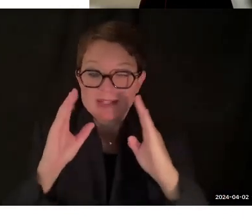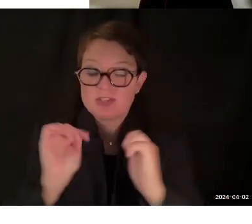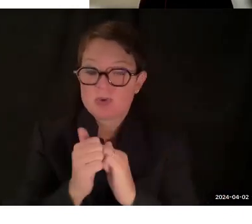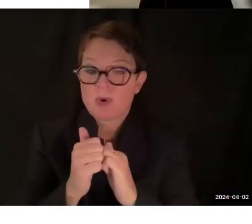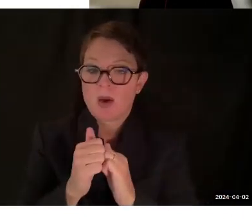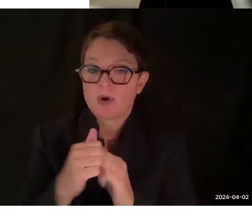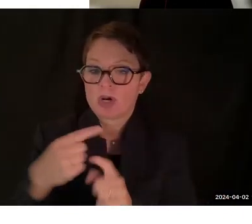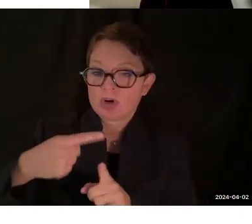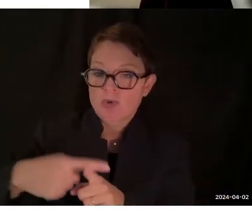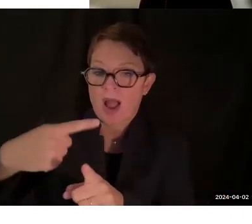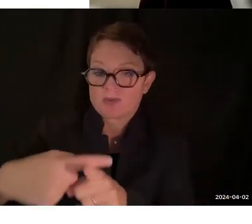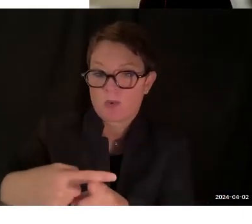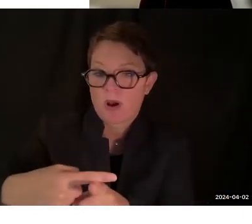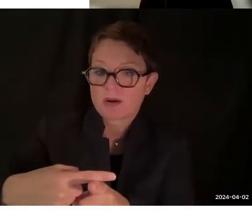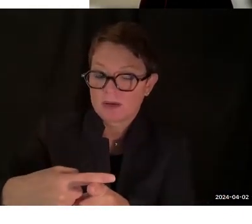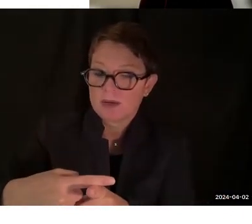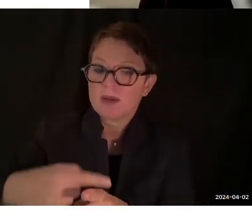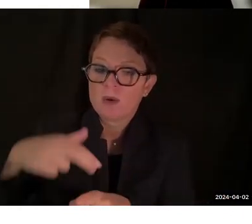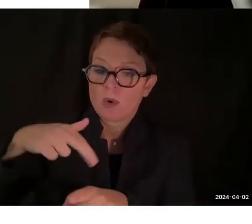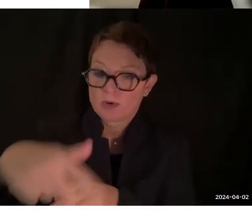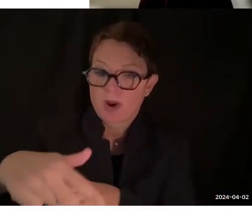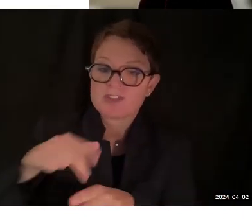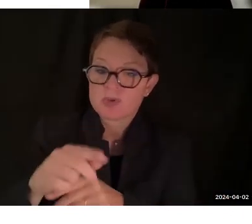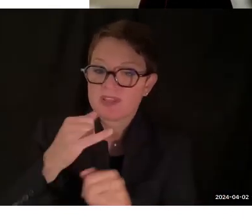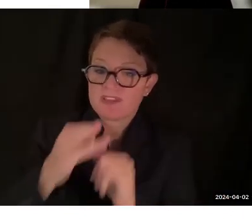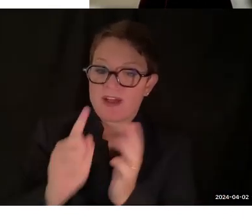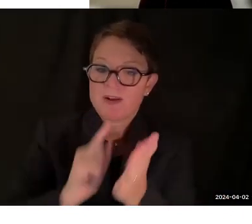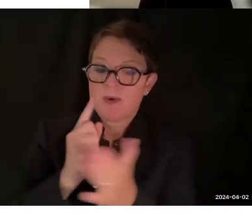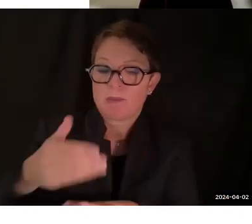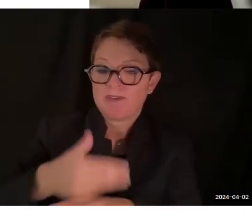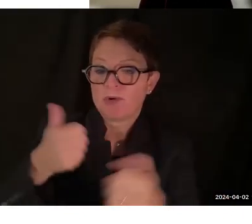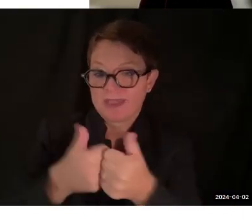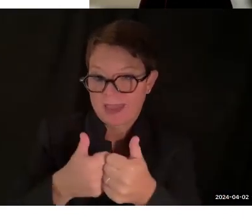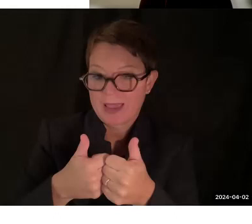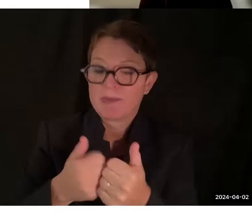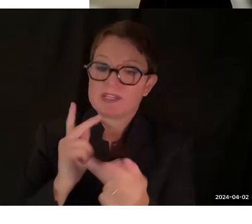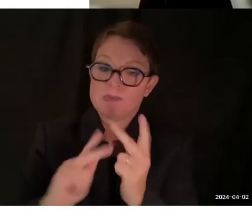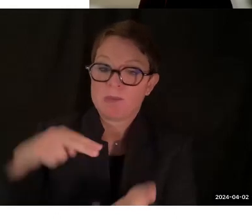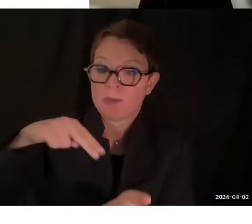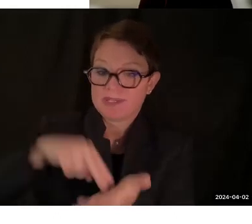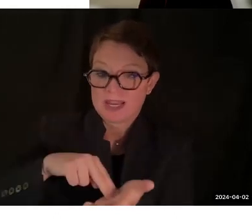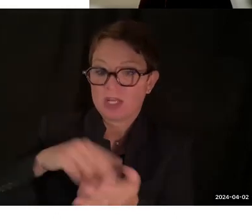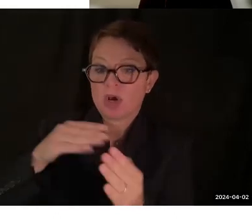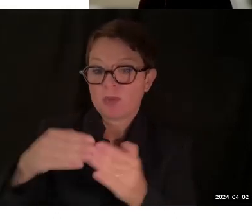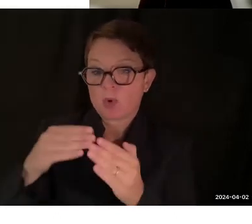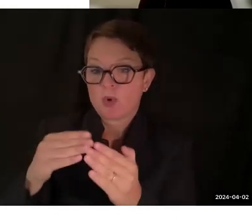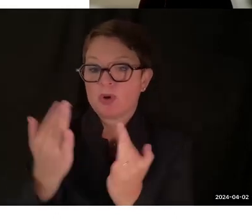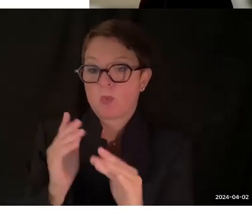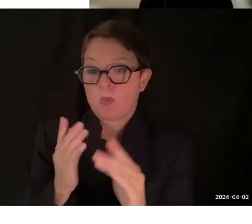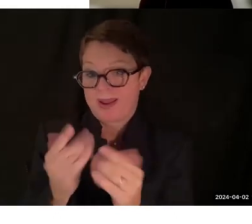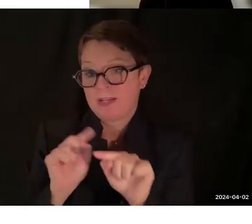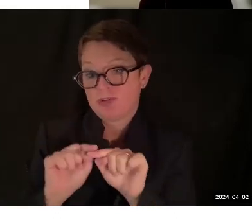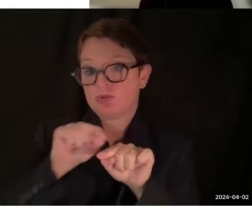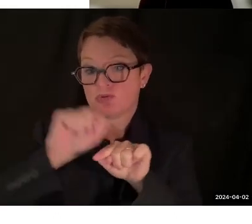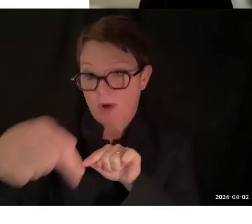our crosswalks during that final hour before a game begins. Next slide, please.